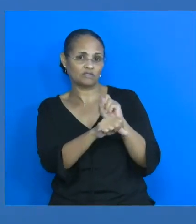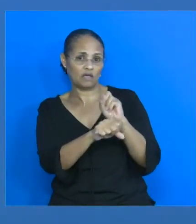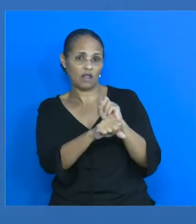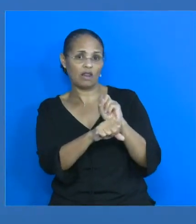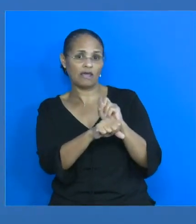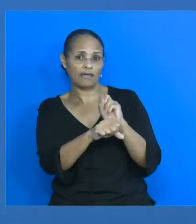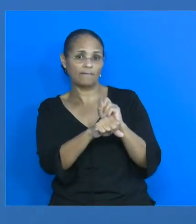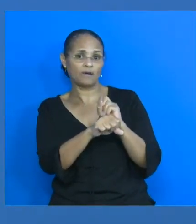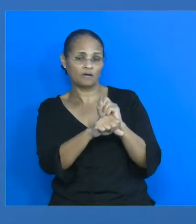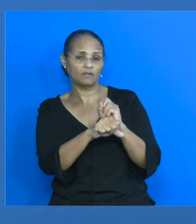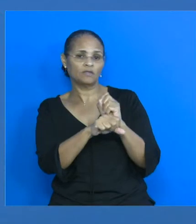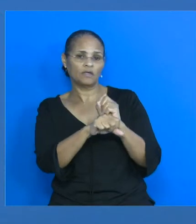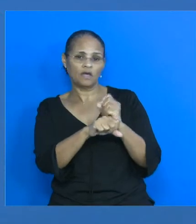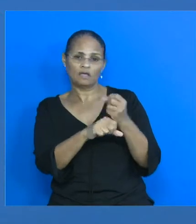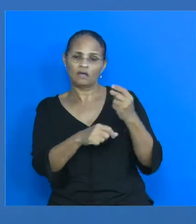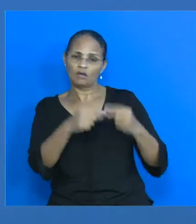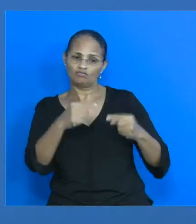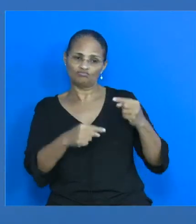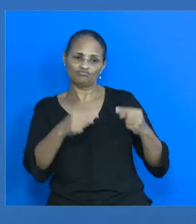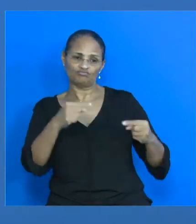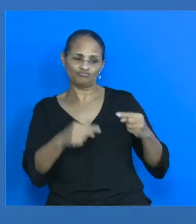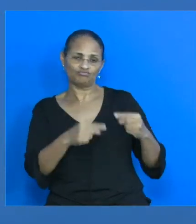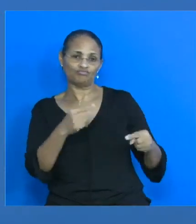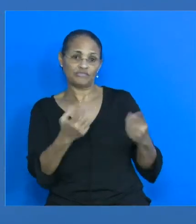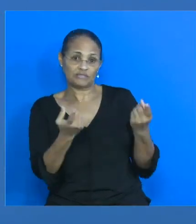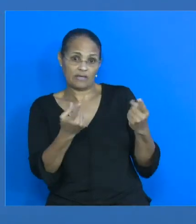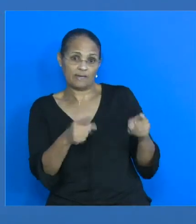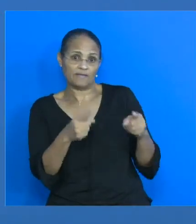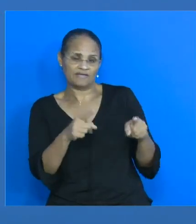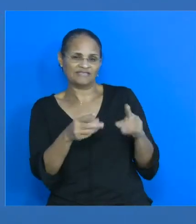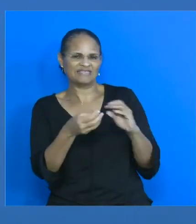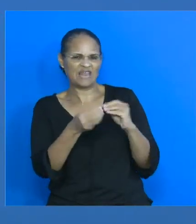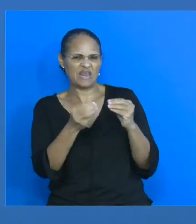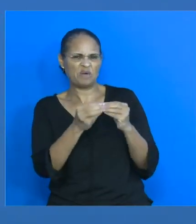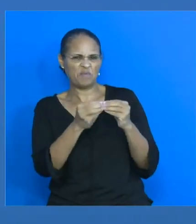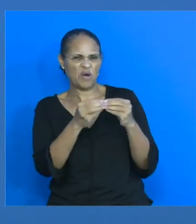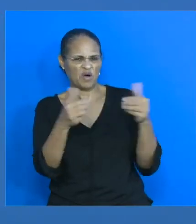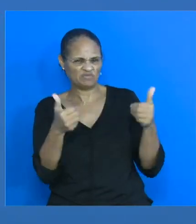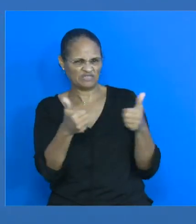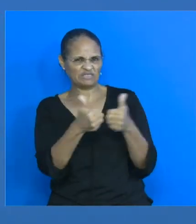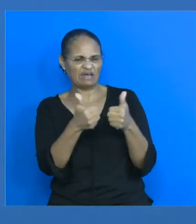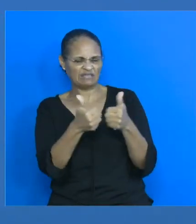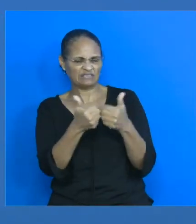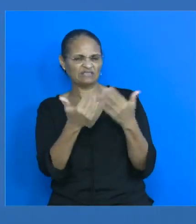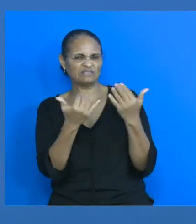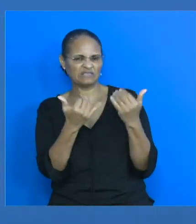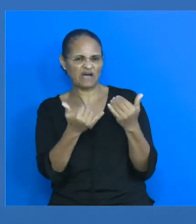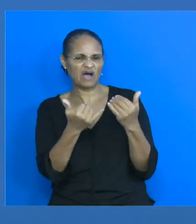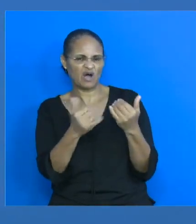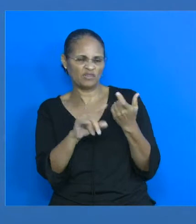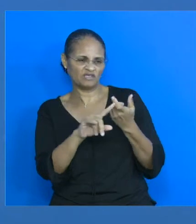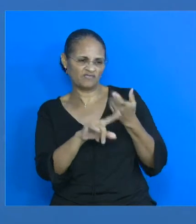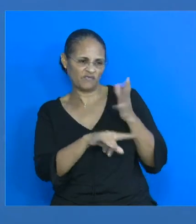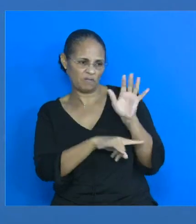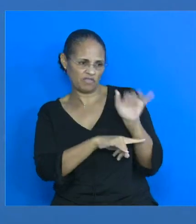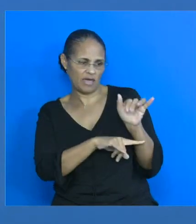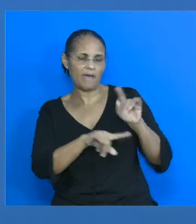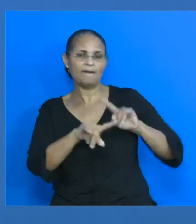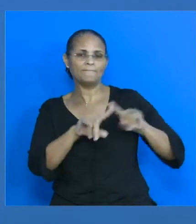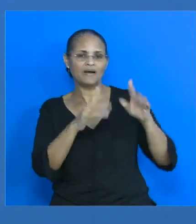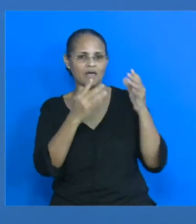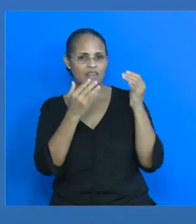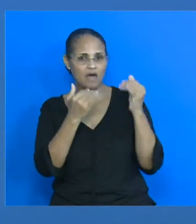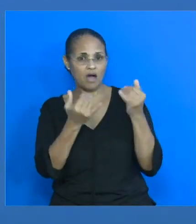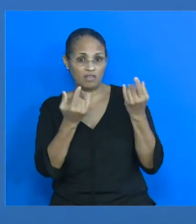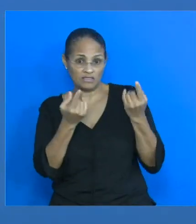does exist. And I recognize certainly there are a number of challenges that result from this. But now that this has